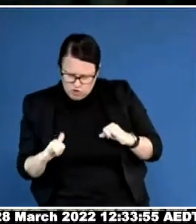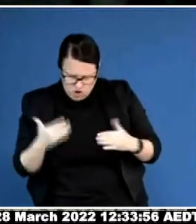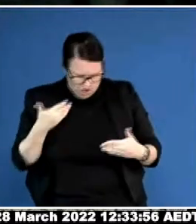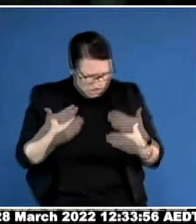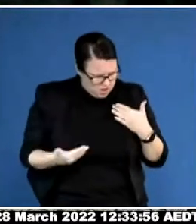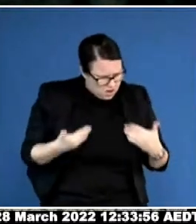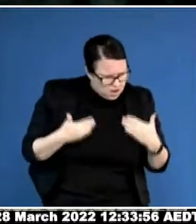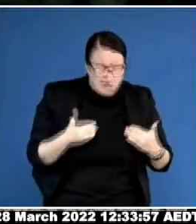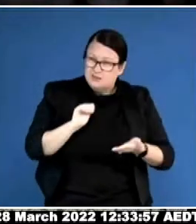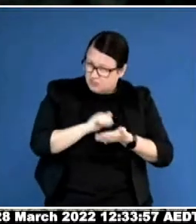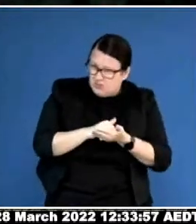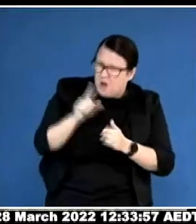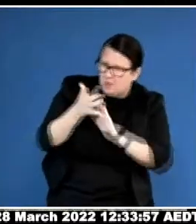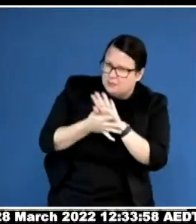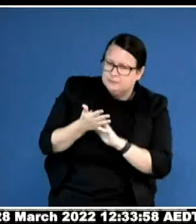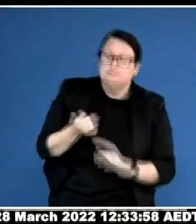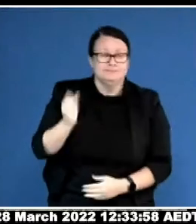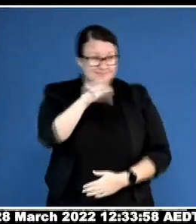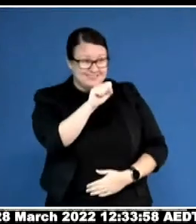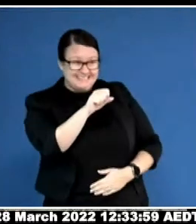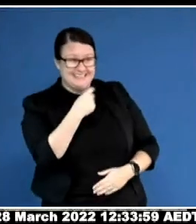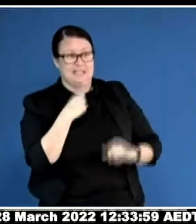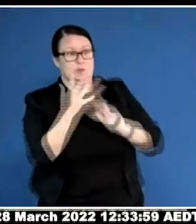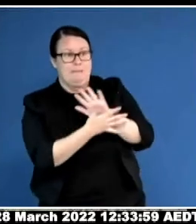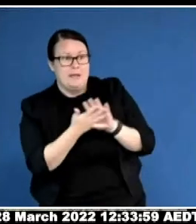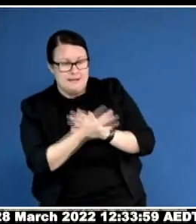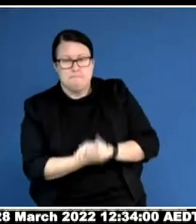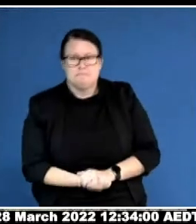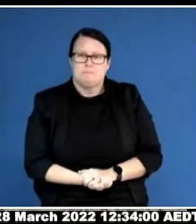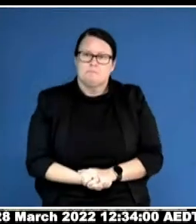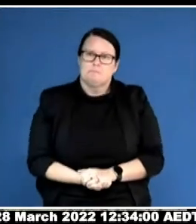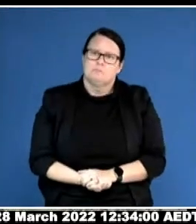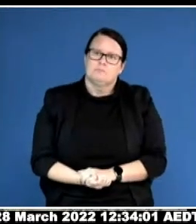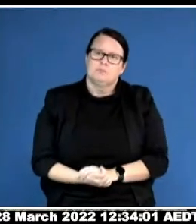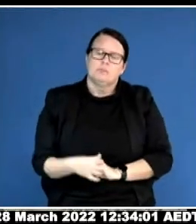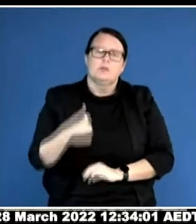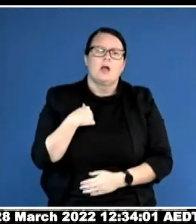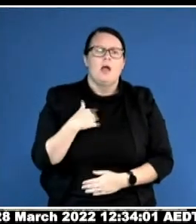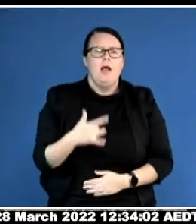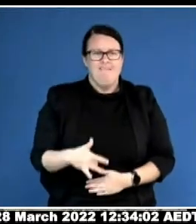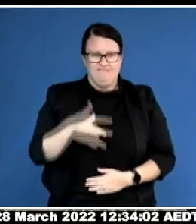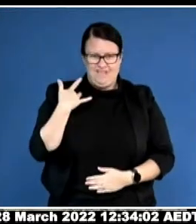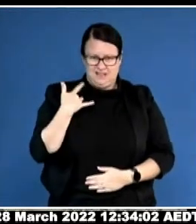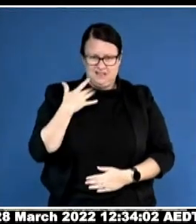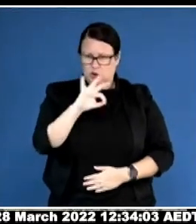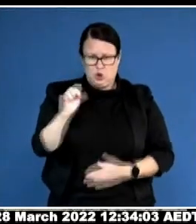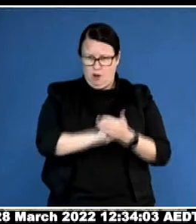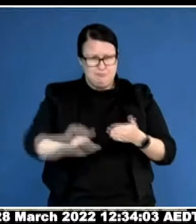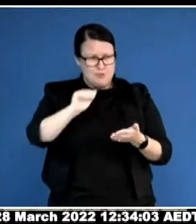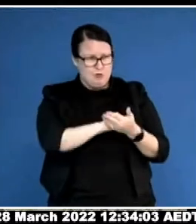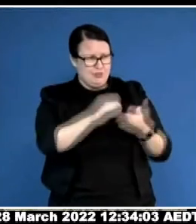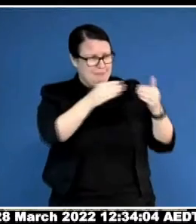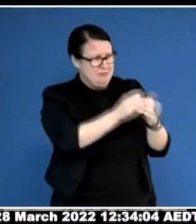mean by gaslighting? Yeah, that's what I mean by gaslighting is that, you know, I felt that that was a really inappropriate situation. I